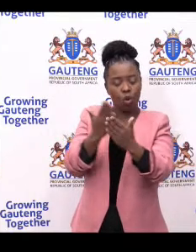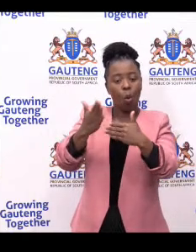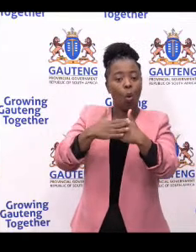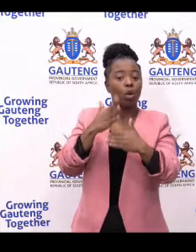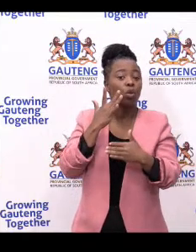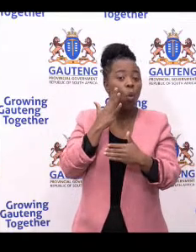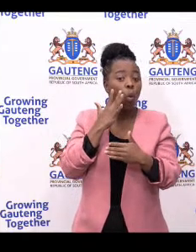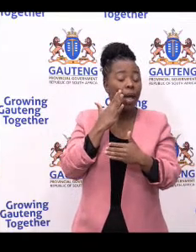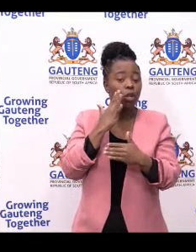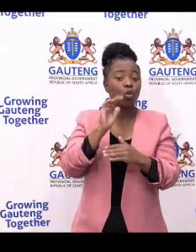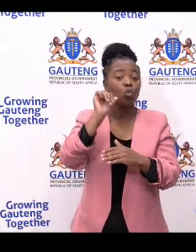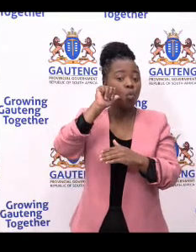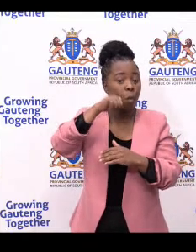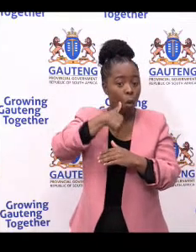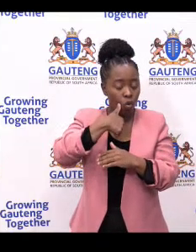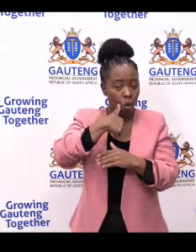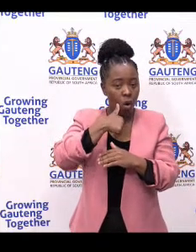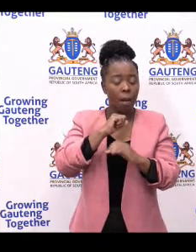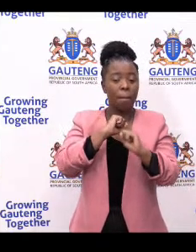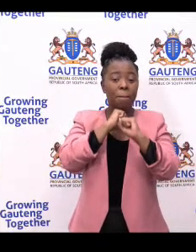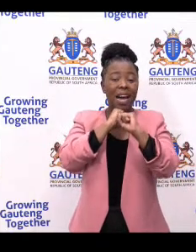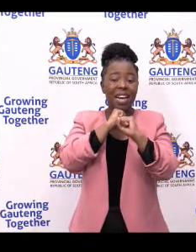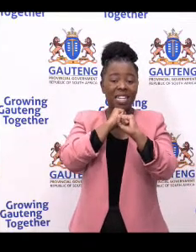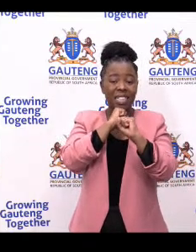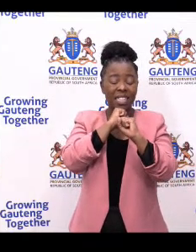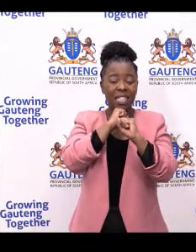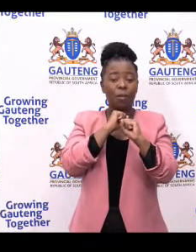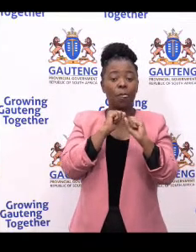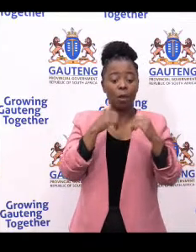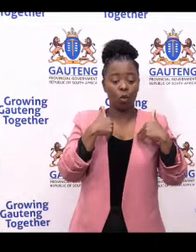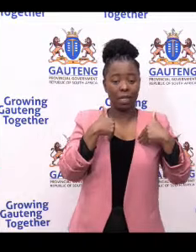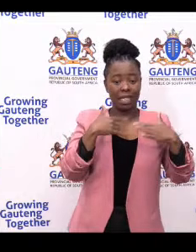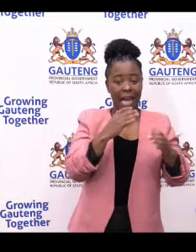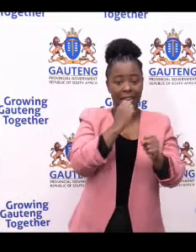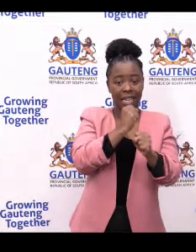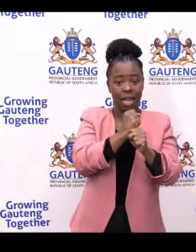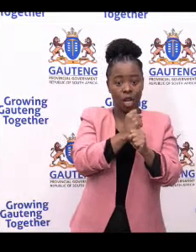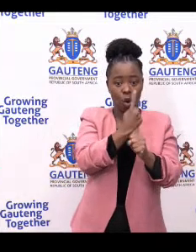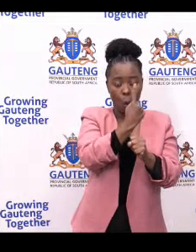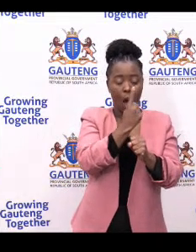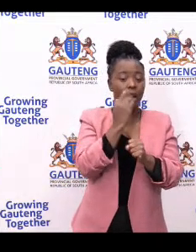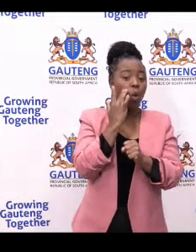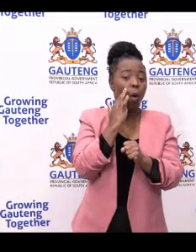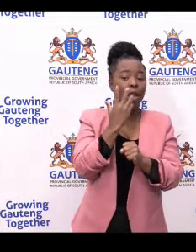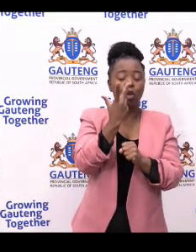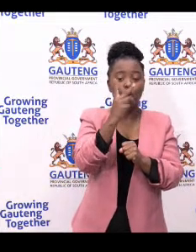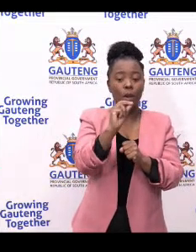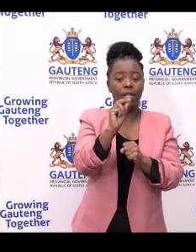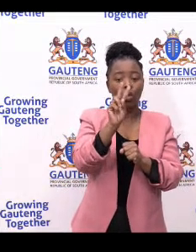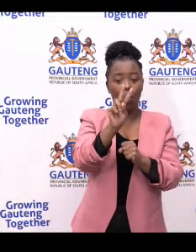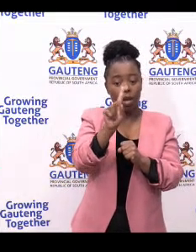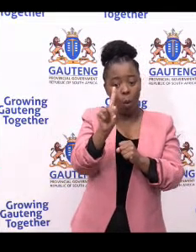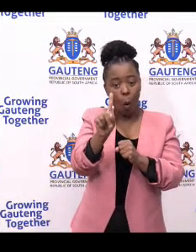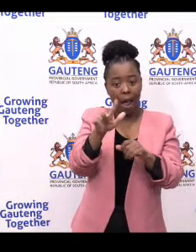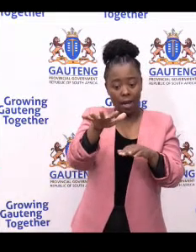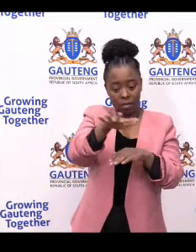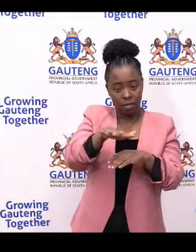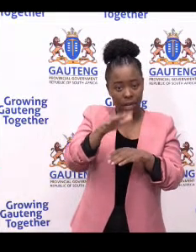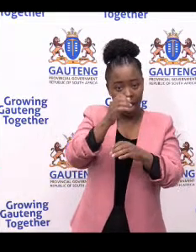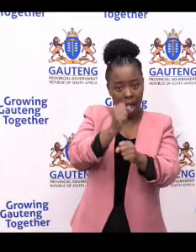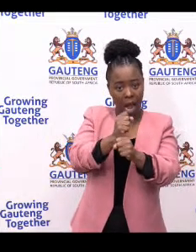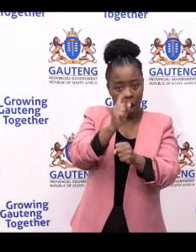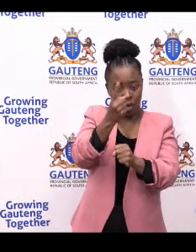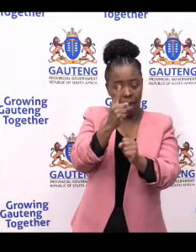parents that have young people who are starting grade 1 in 2021 in Gauteng